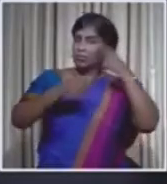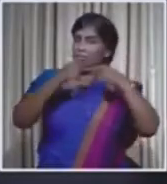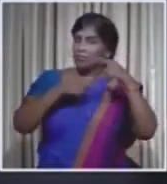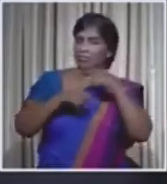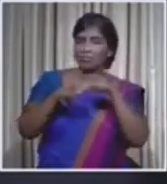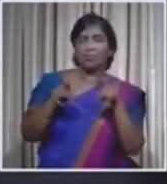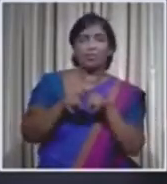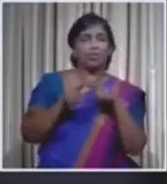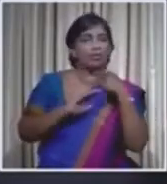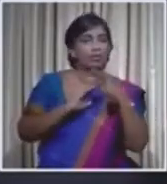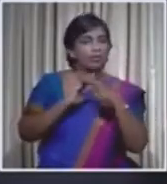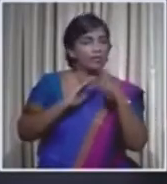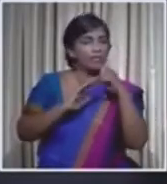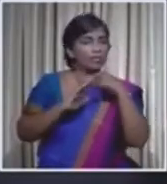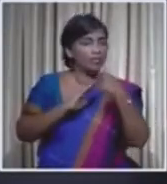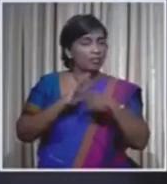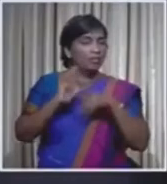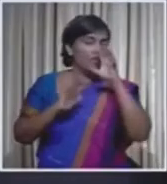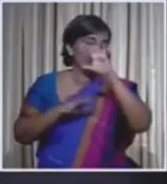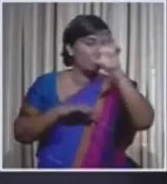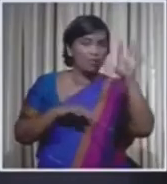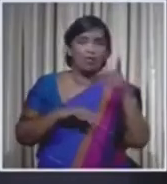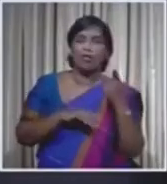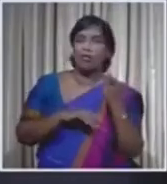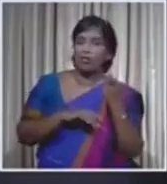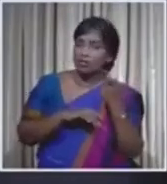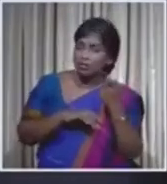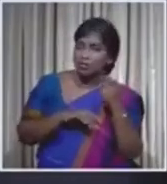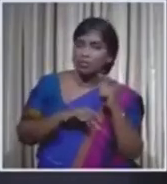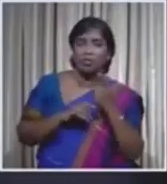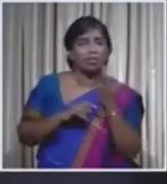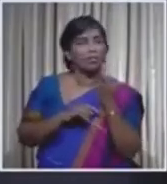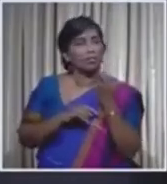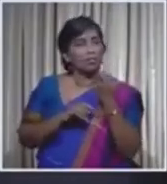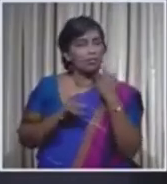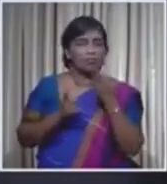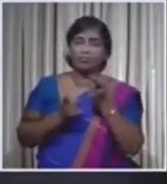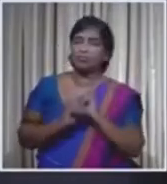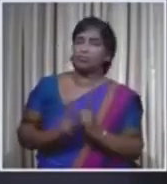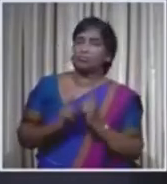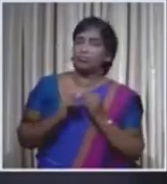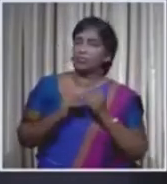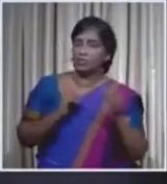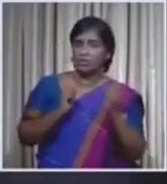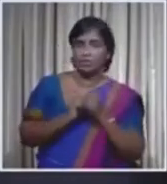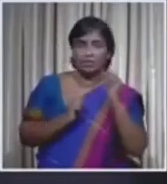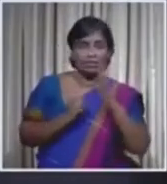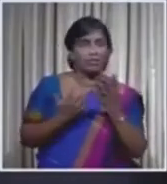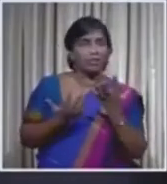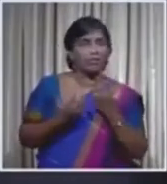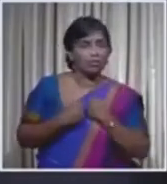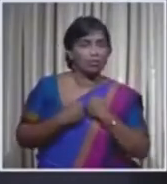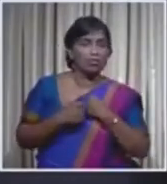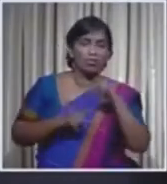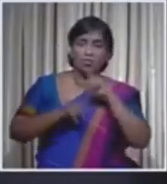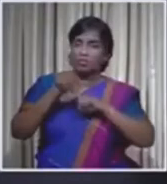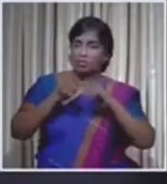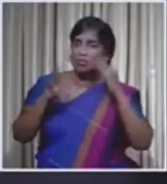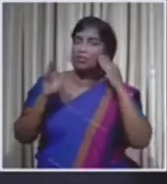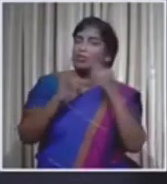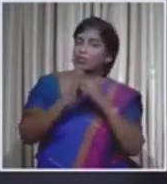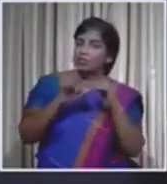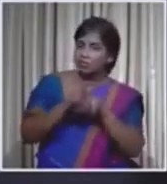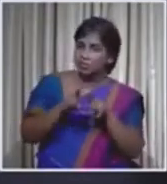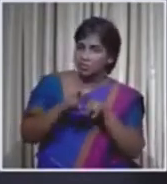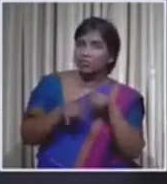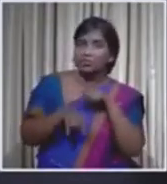for financial and economic stability and to issue orderly exchange arrangements to promote a stable system of